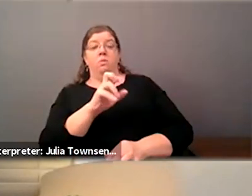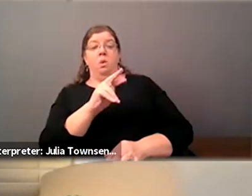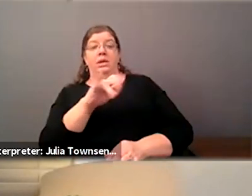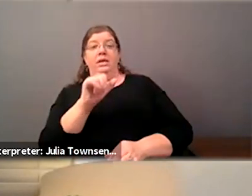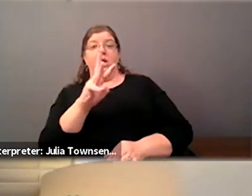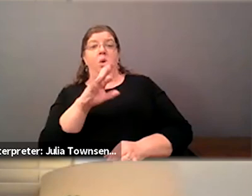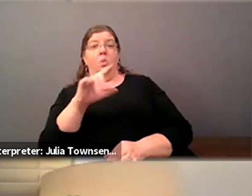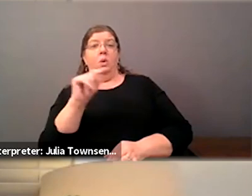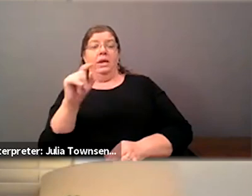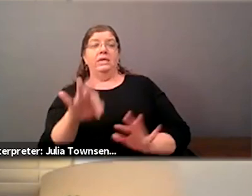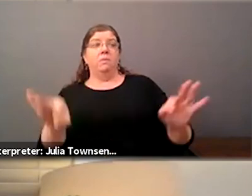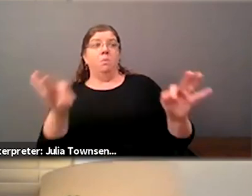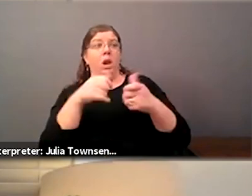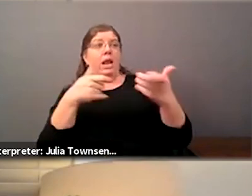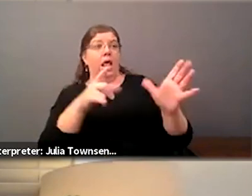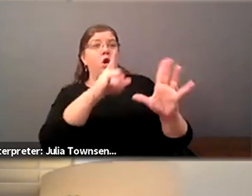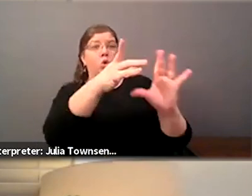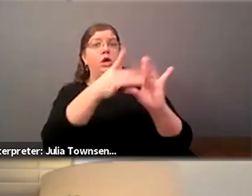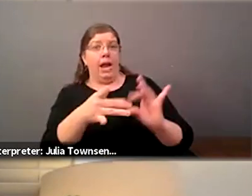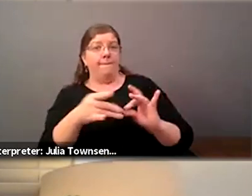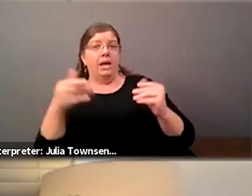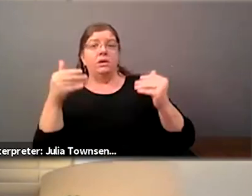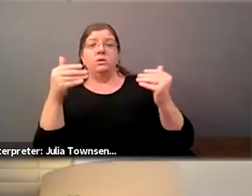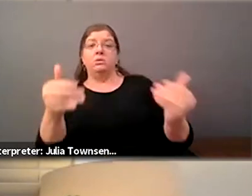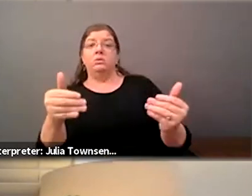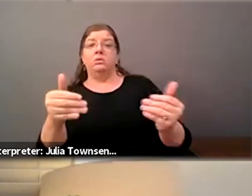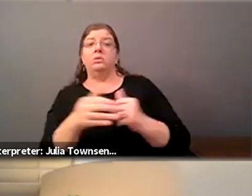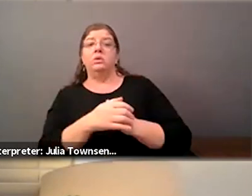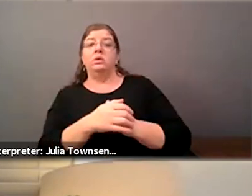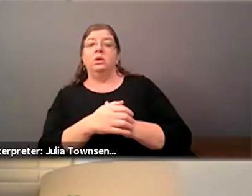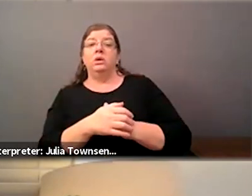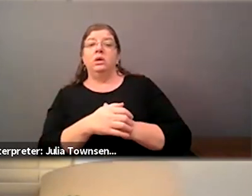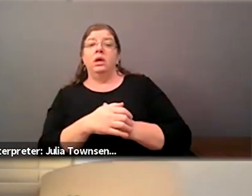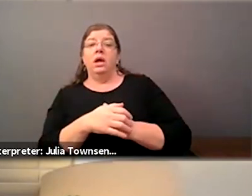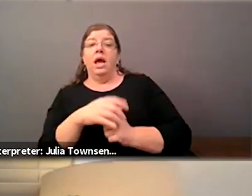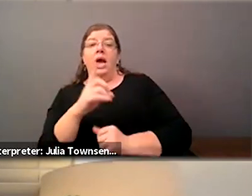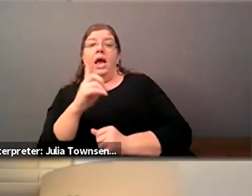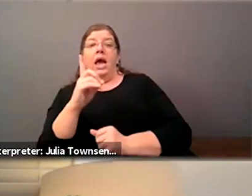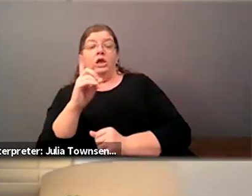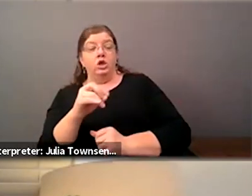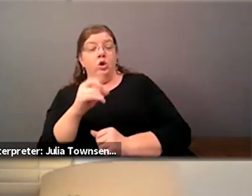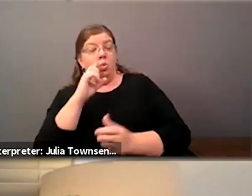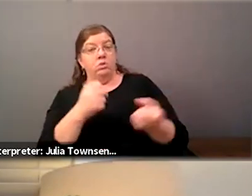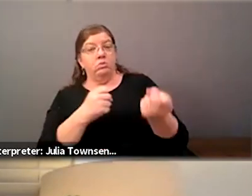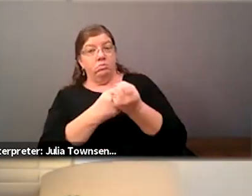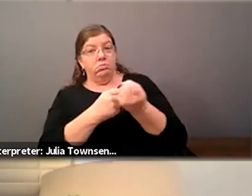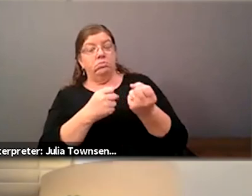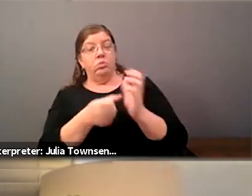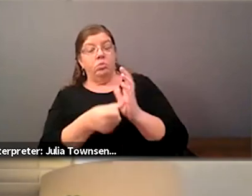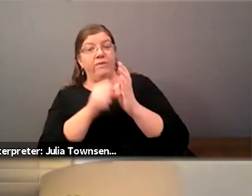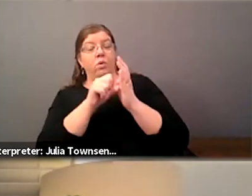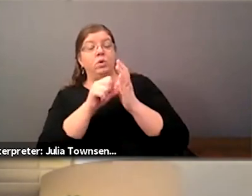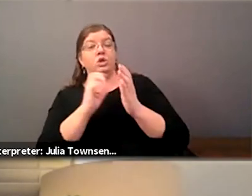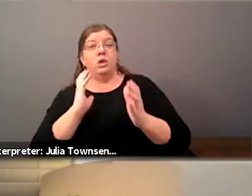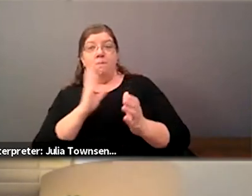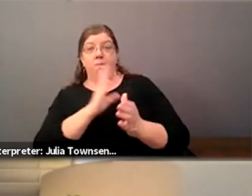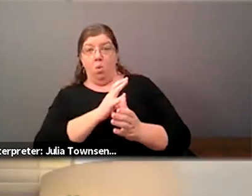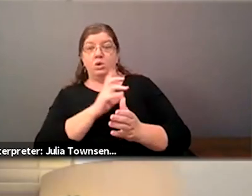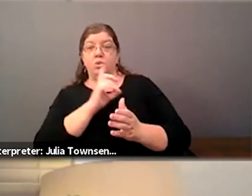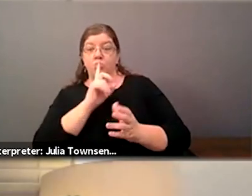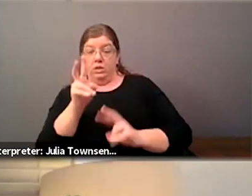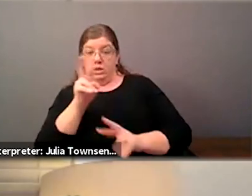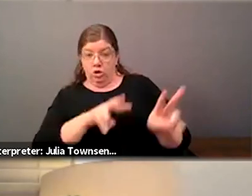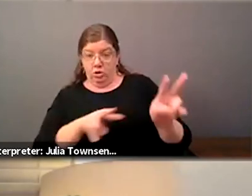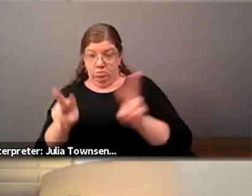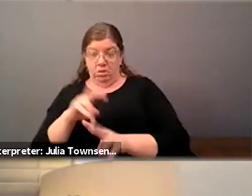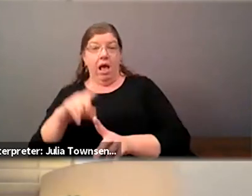available for her comment i do want to reinforce that the borders really looked at this and i think